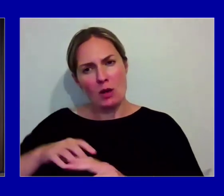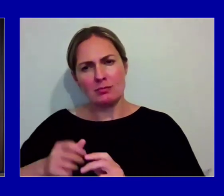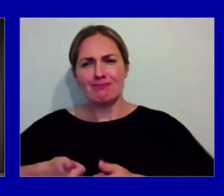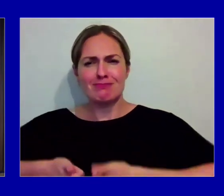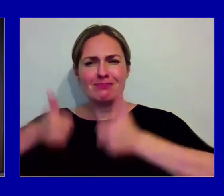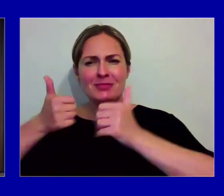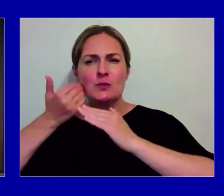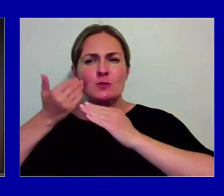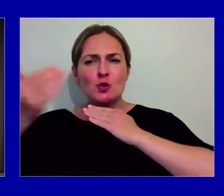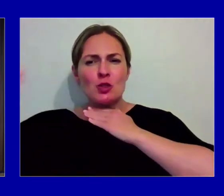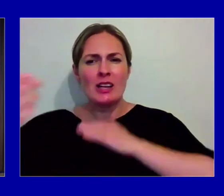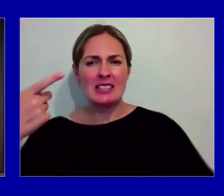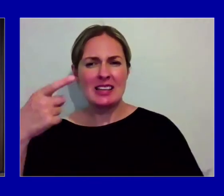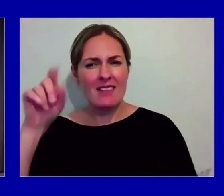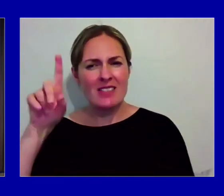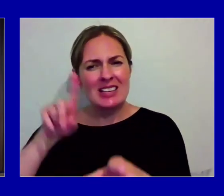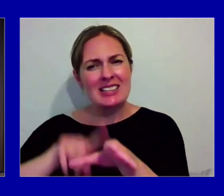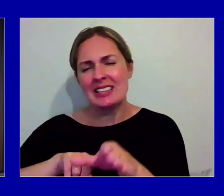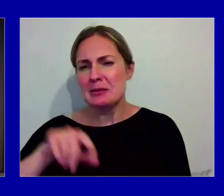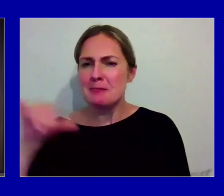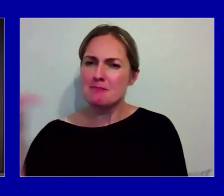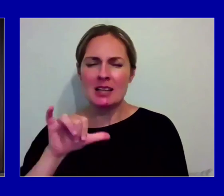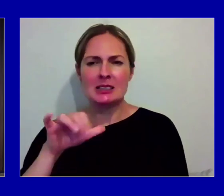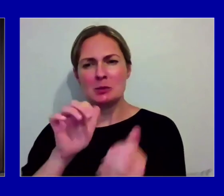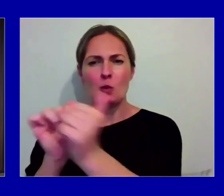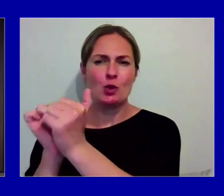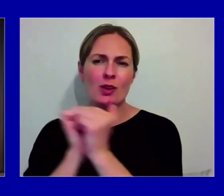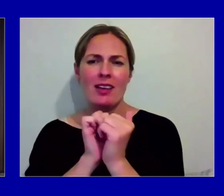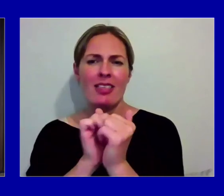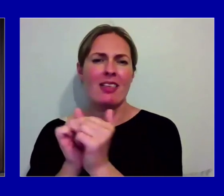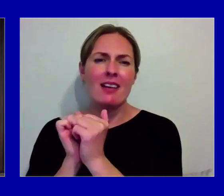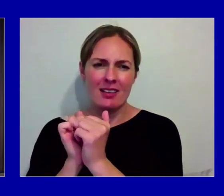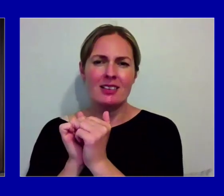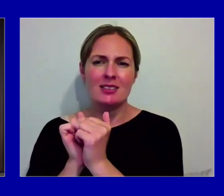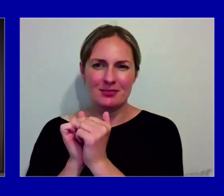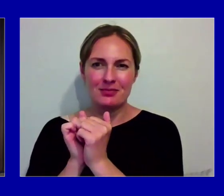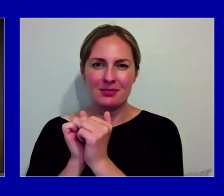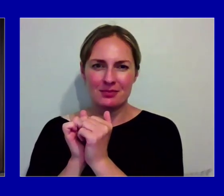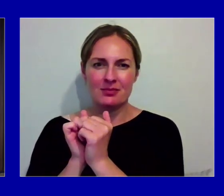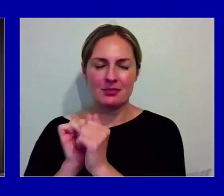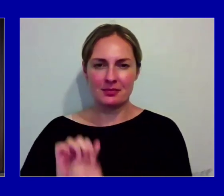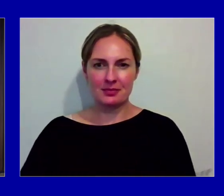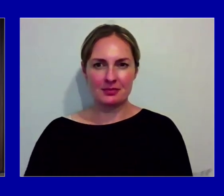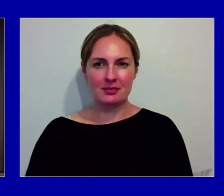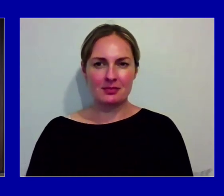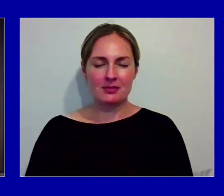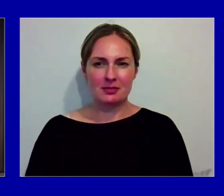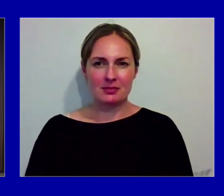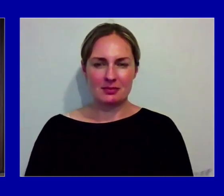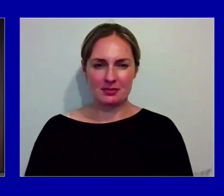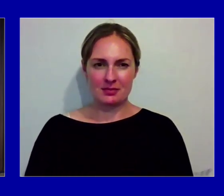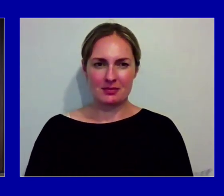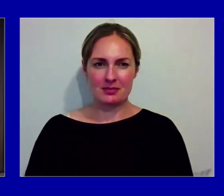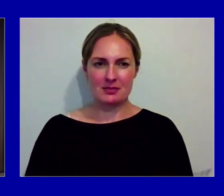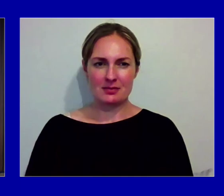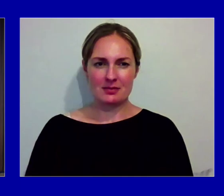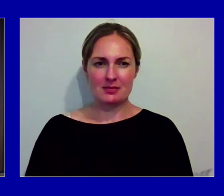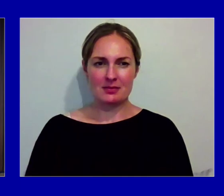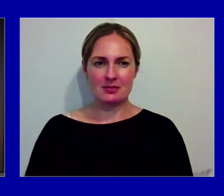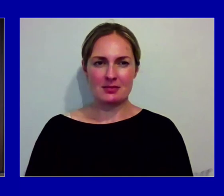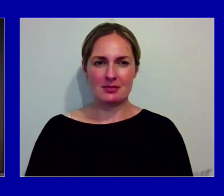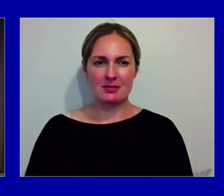false line in the sand that was created by something that happened, you know, in a house so long ago